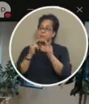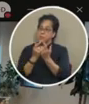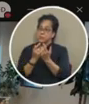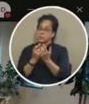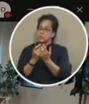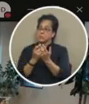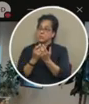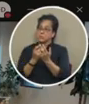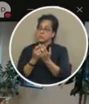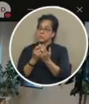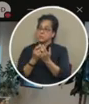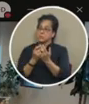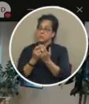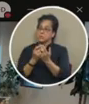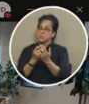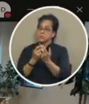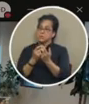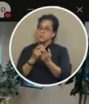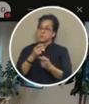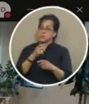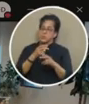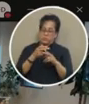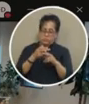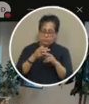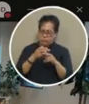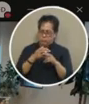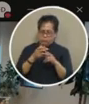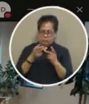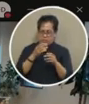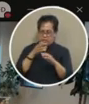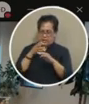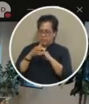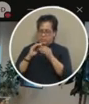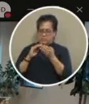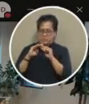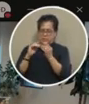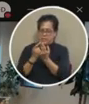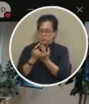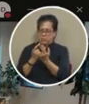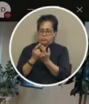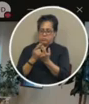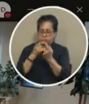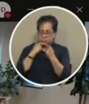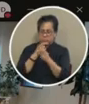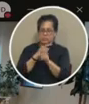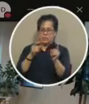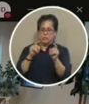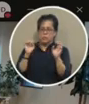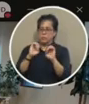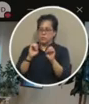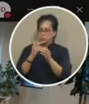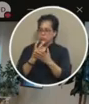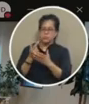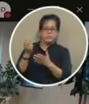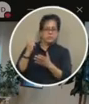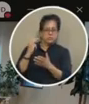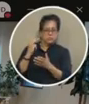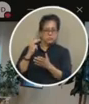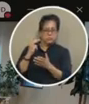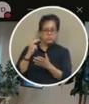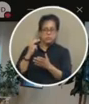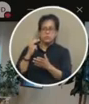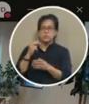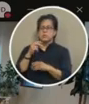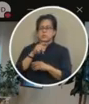that soon after City Council declared the emergency last 2 weeks ago, the